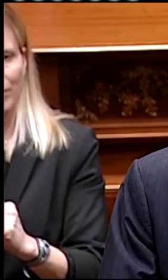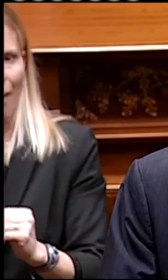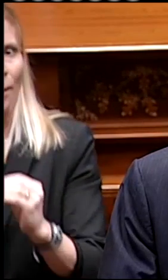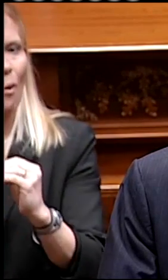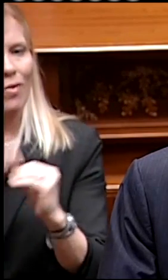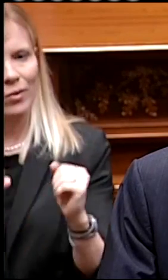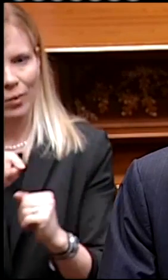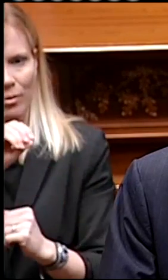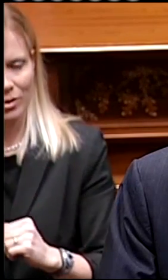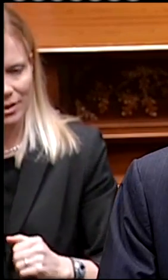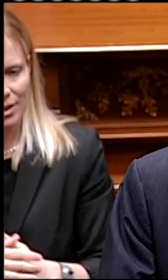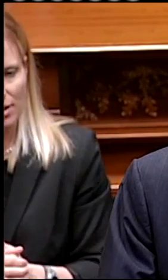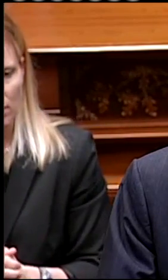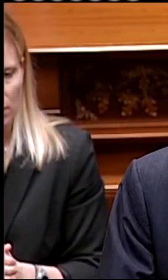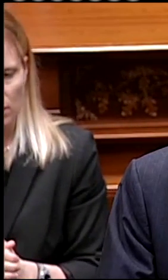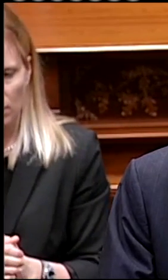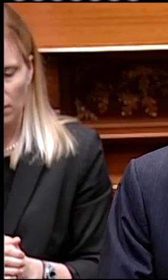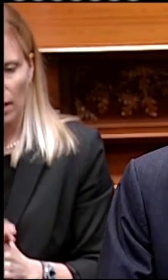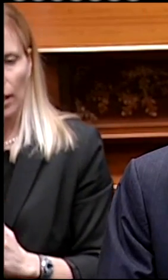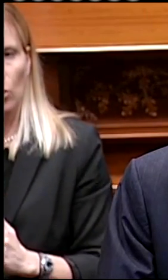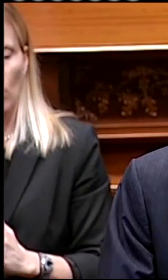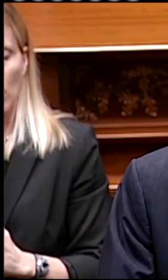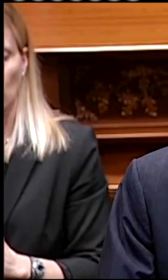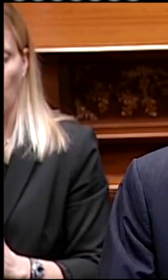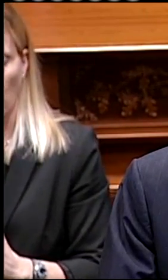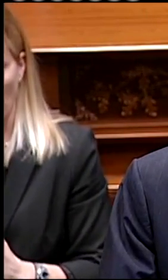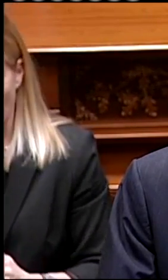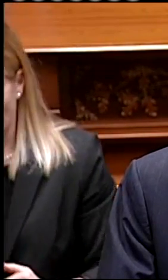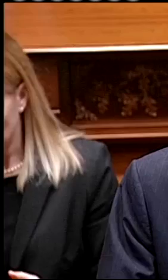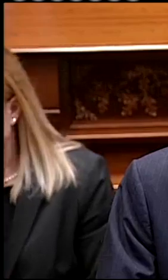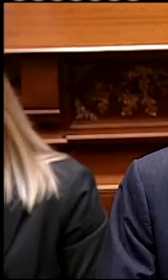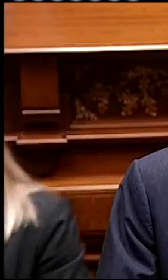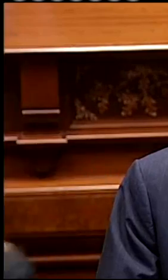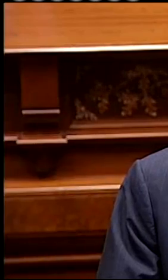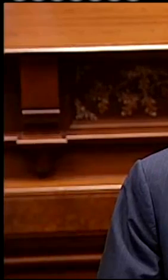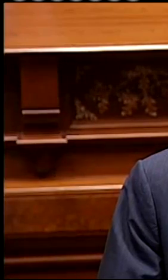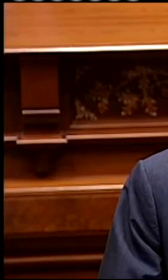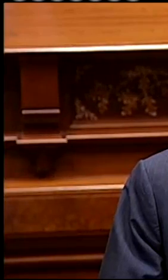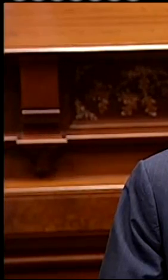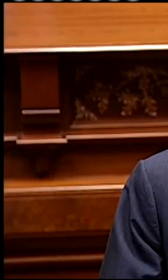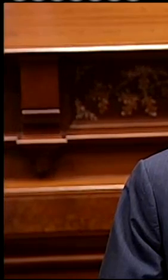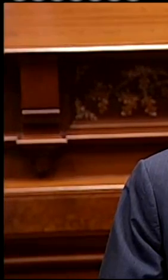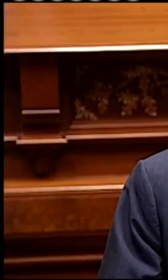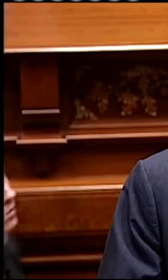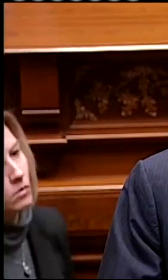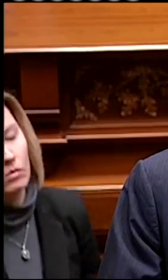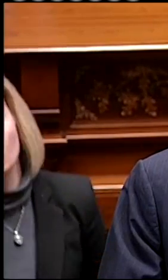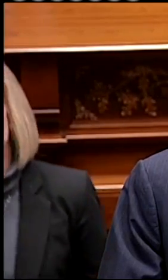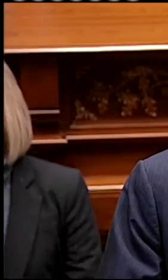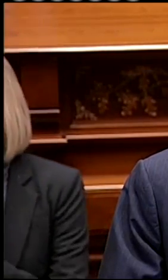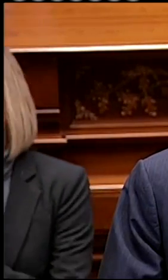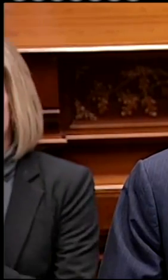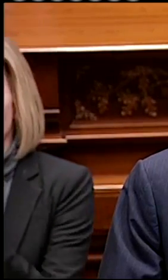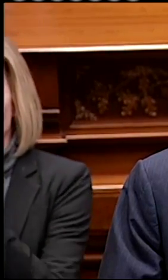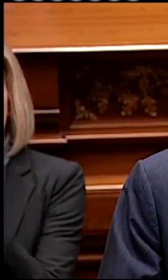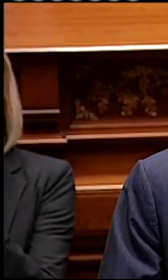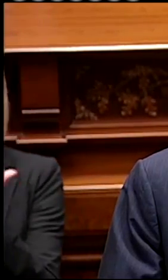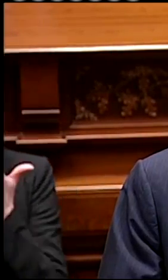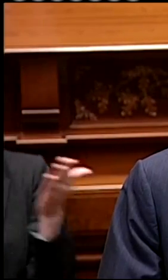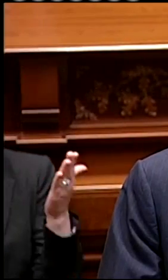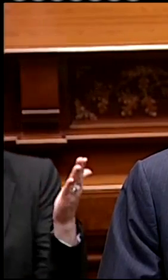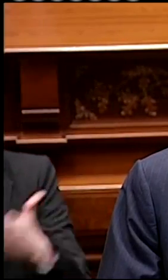more. At the Illinois Tollway, uncompetitive bidding has cost toll payers